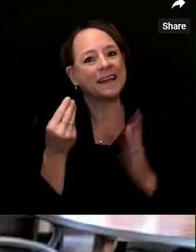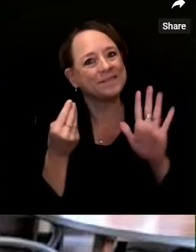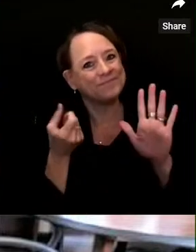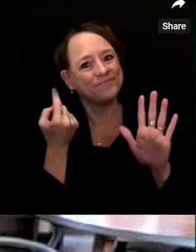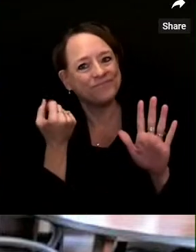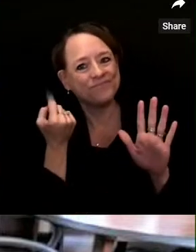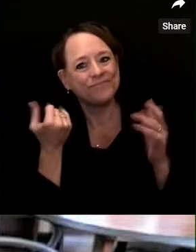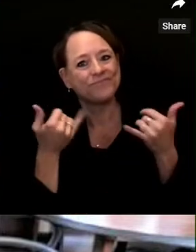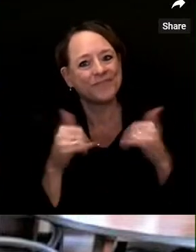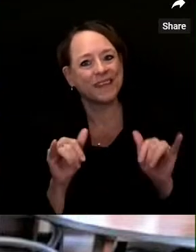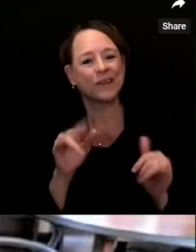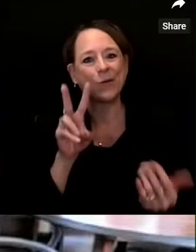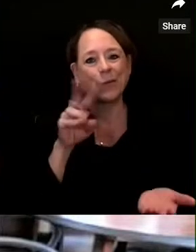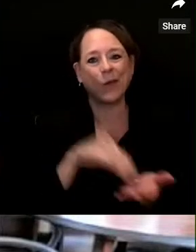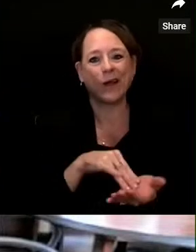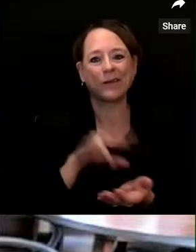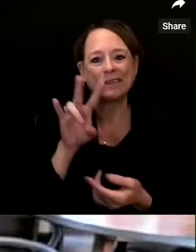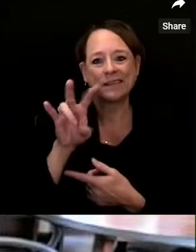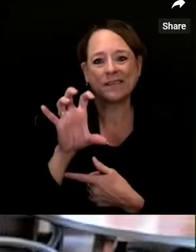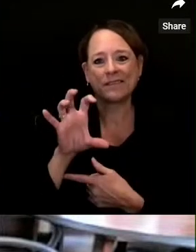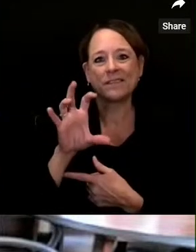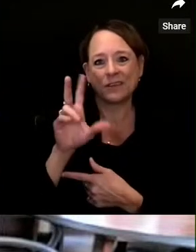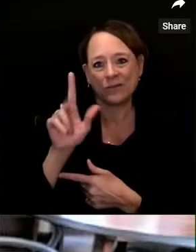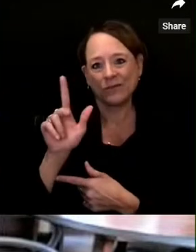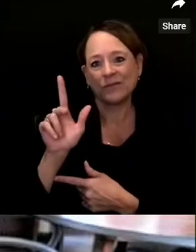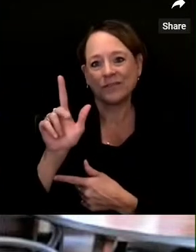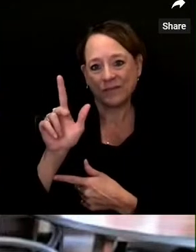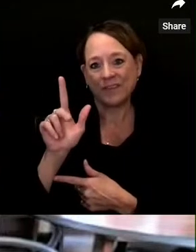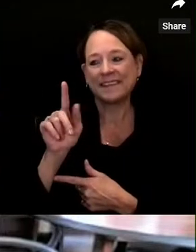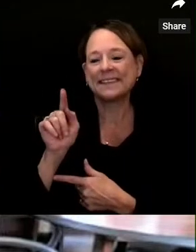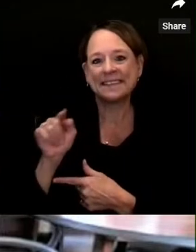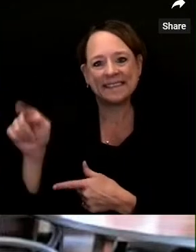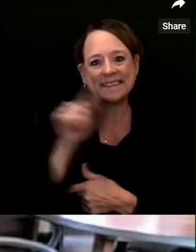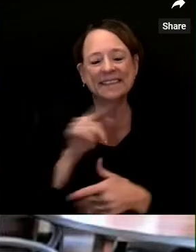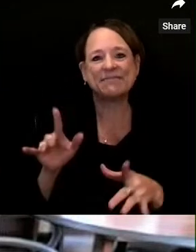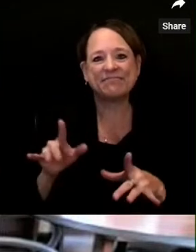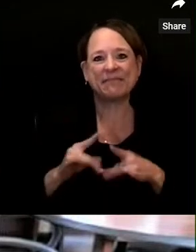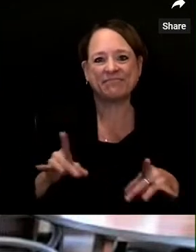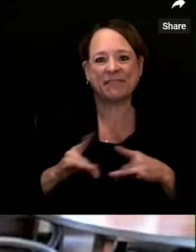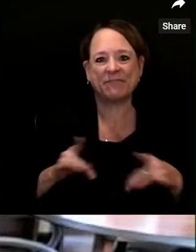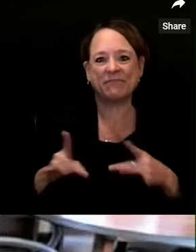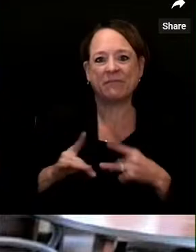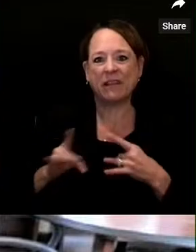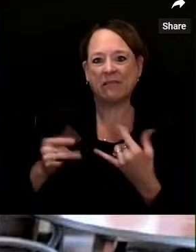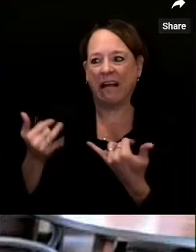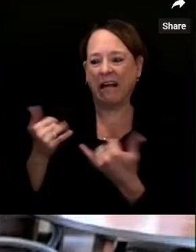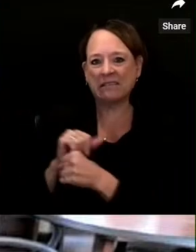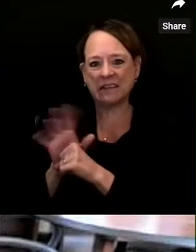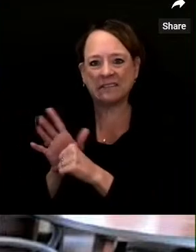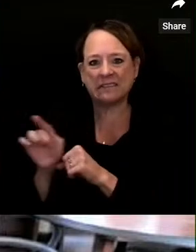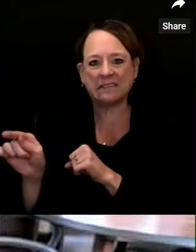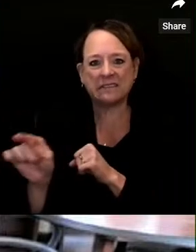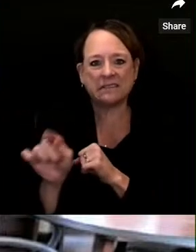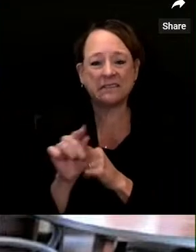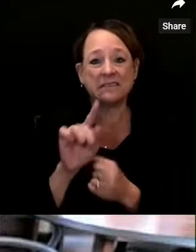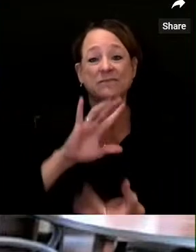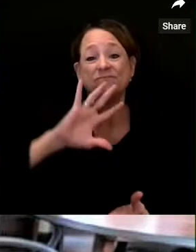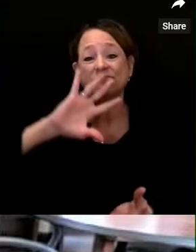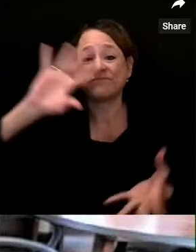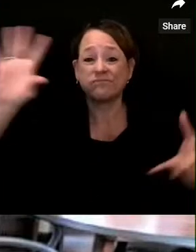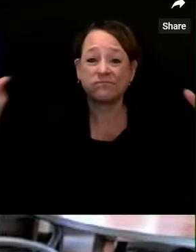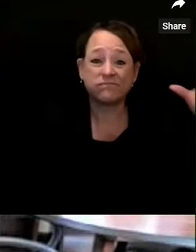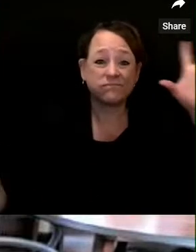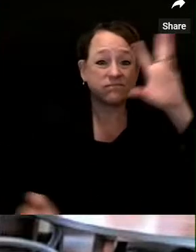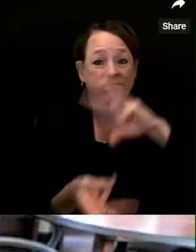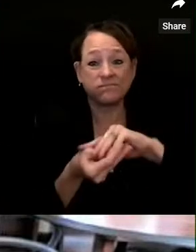2,723 new cases of COVID-19 today, which brings our total confirmed cases of COVID-19 to